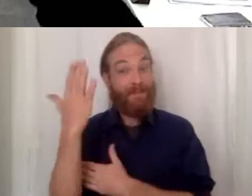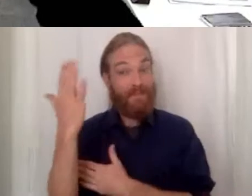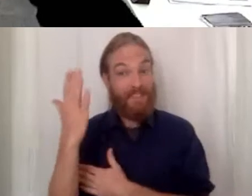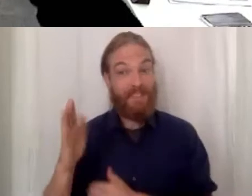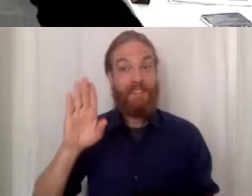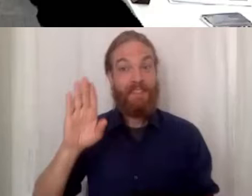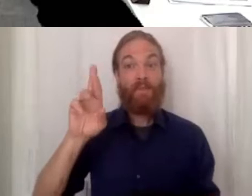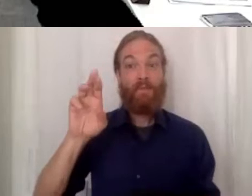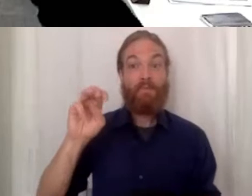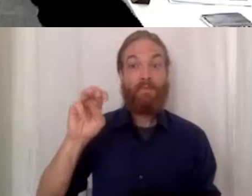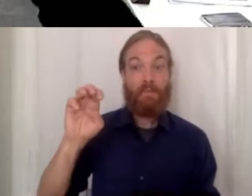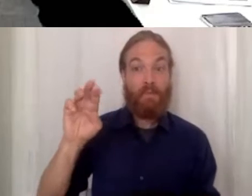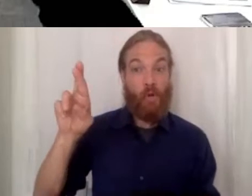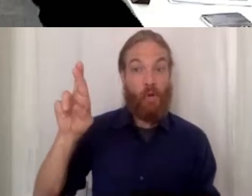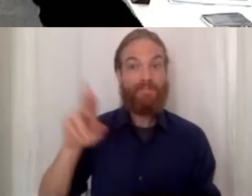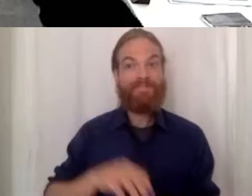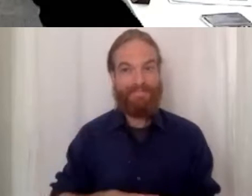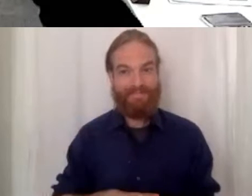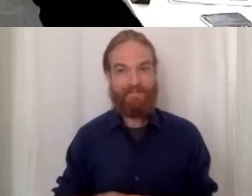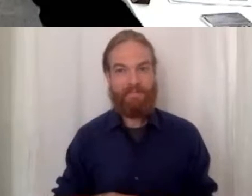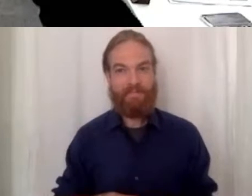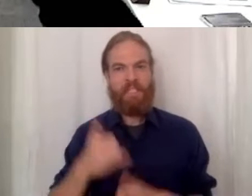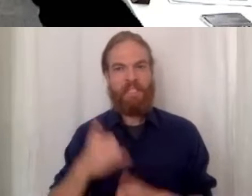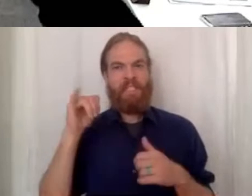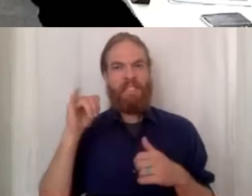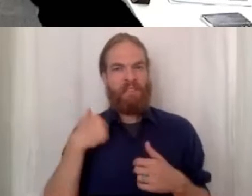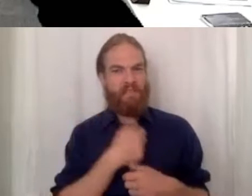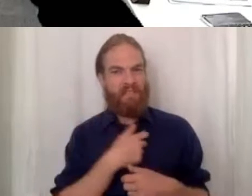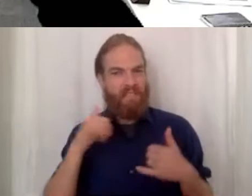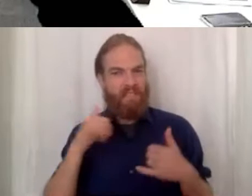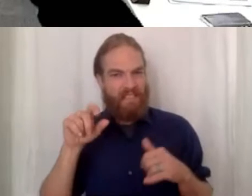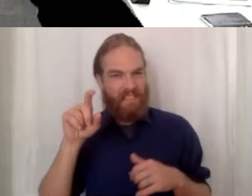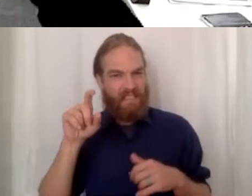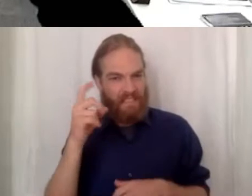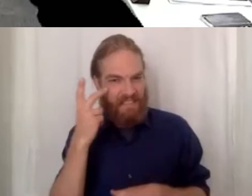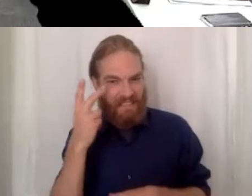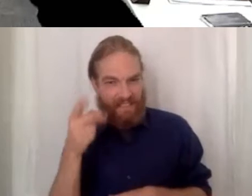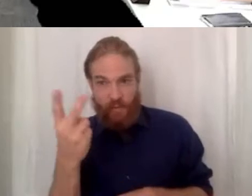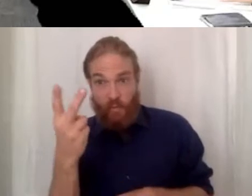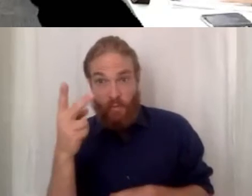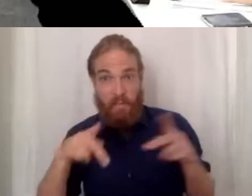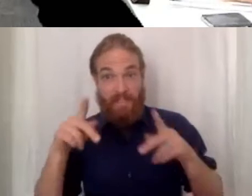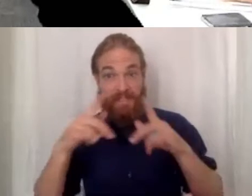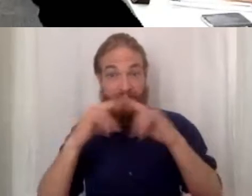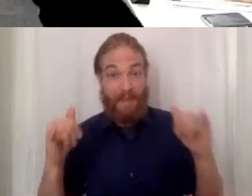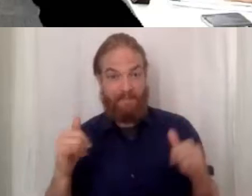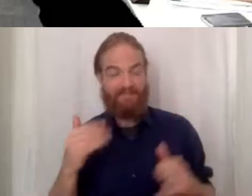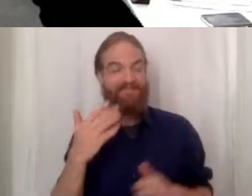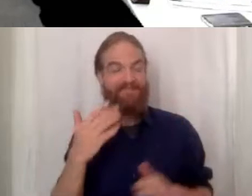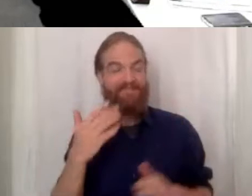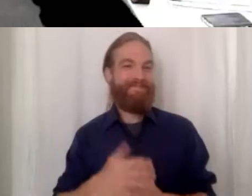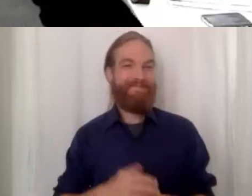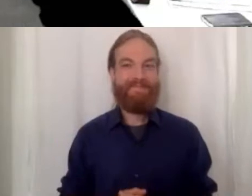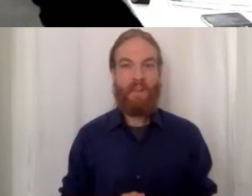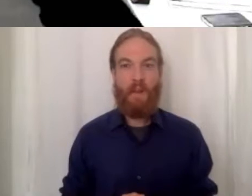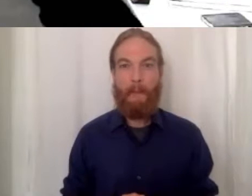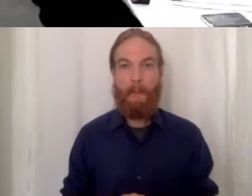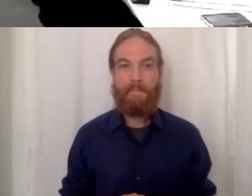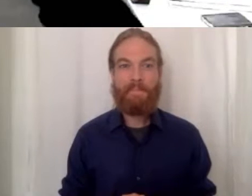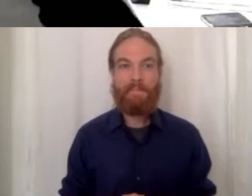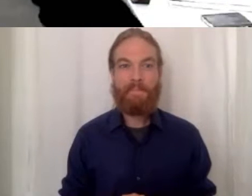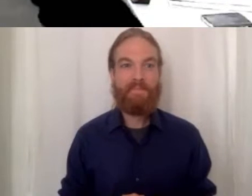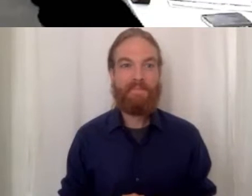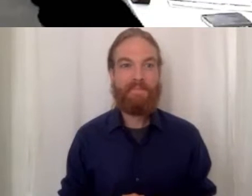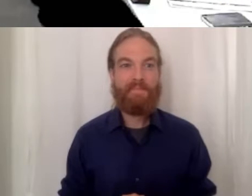very much. Thanks for attending. Sure, thank you. Let's go ahead and do a roll